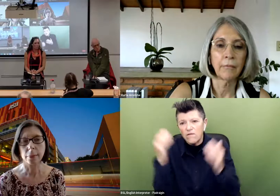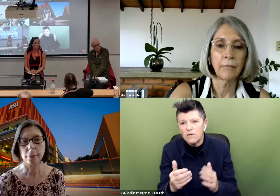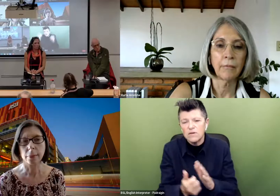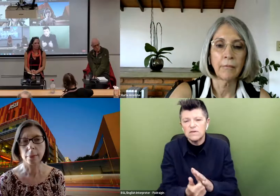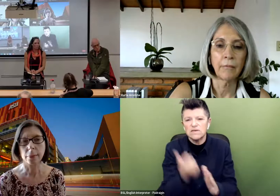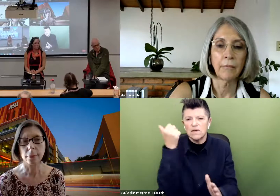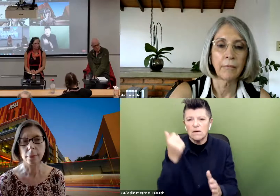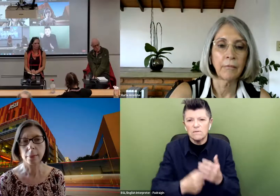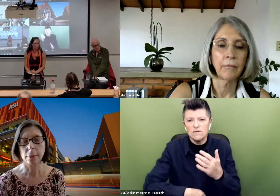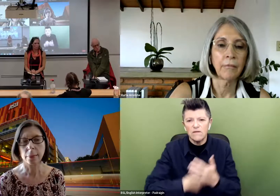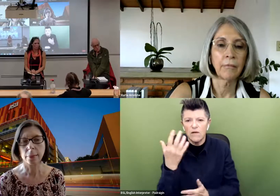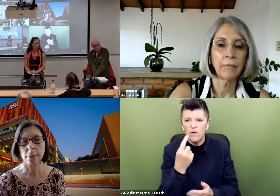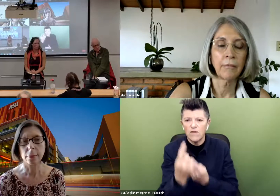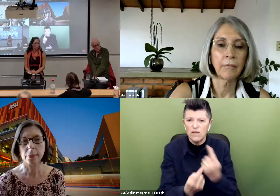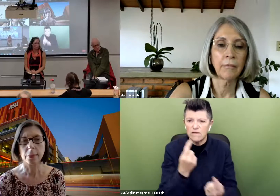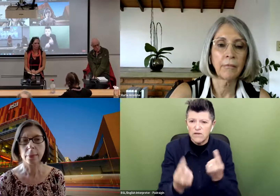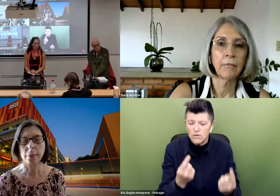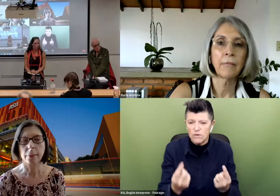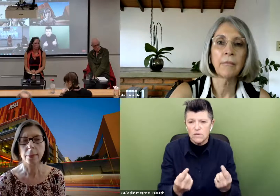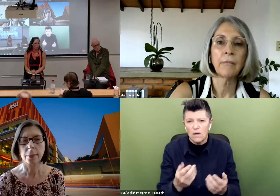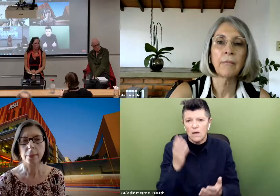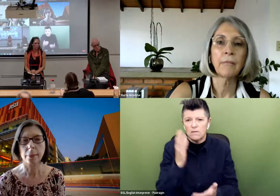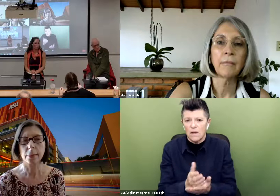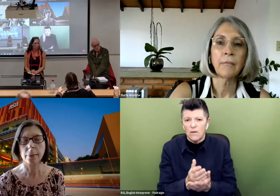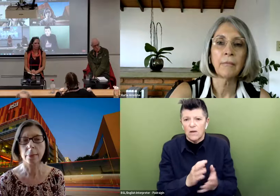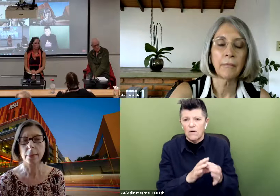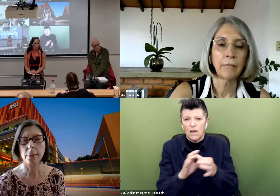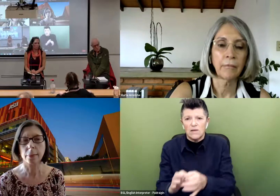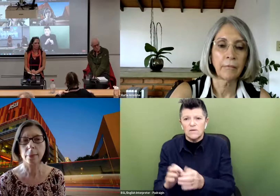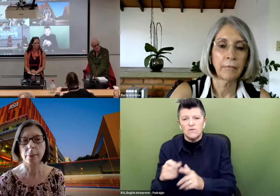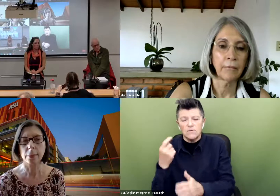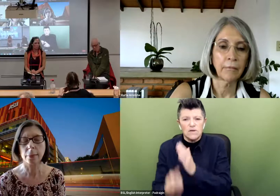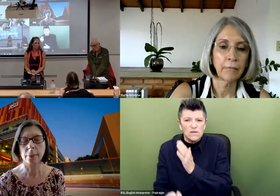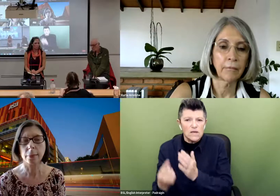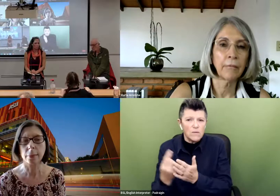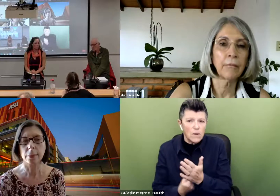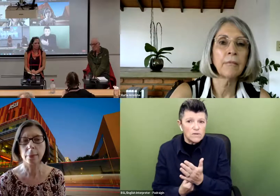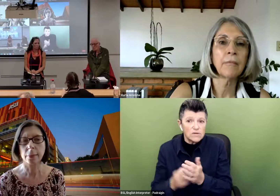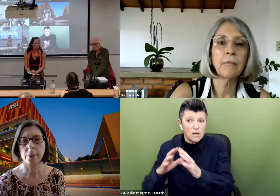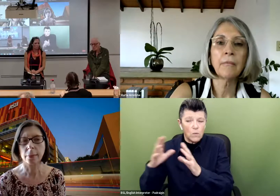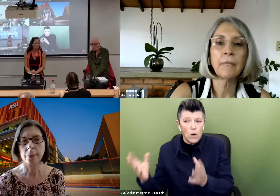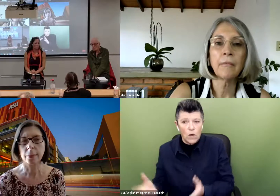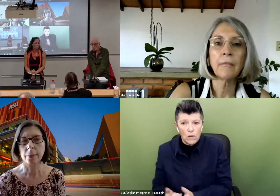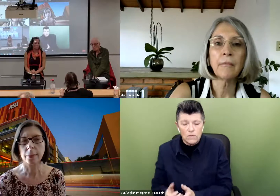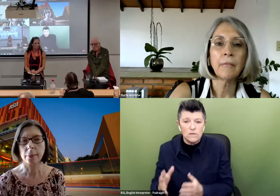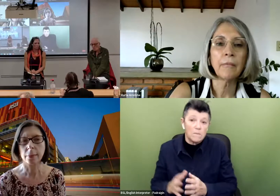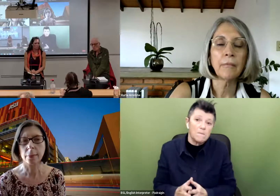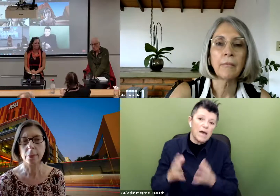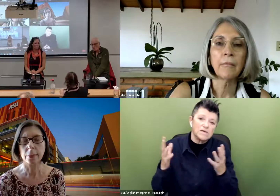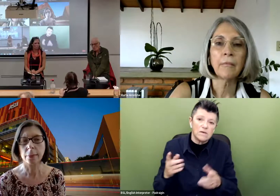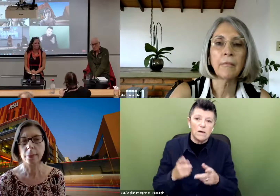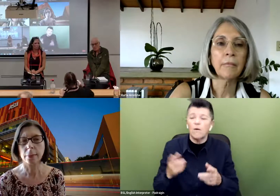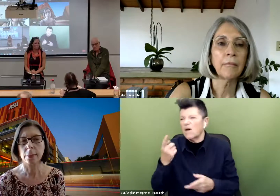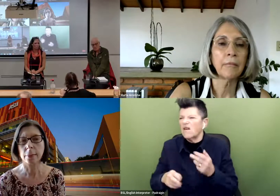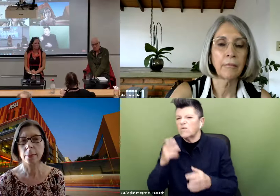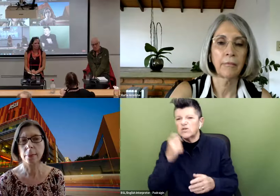and I certainly think in relation to the disability policy world, there's been masses of sort of, if we just teach people digital